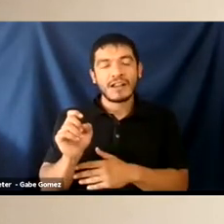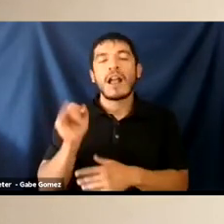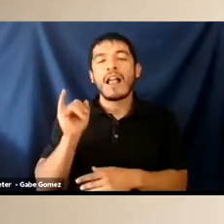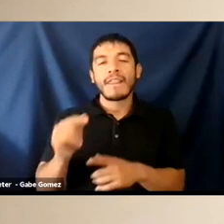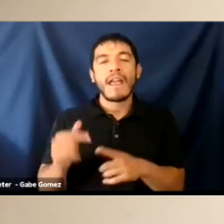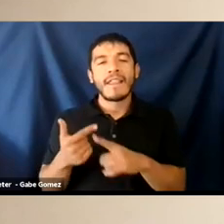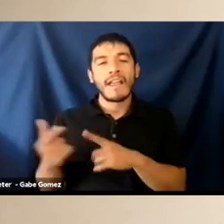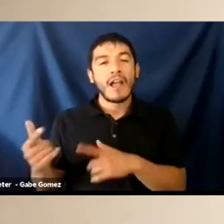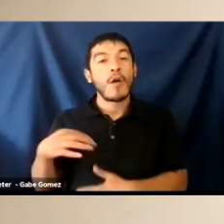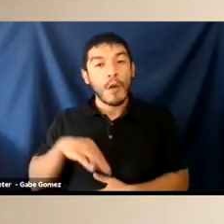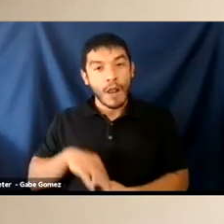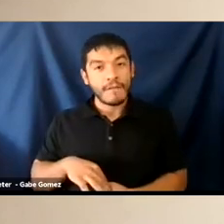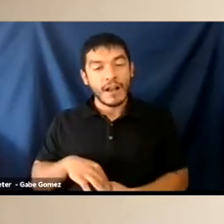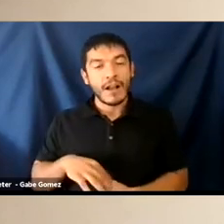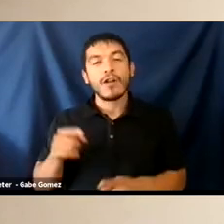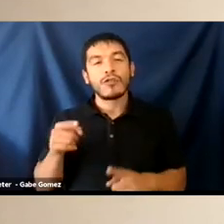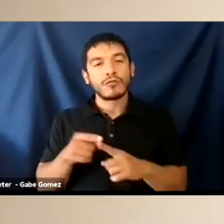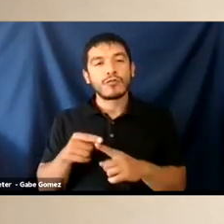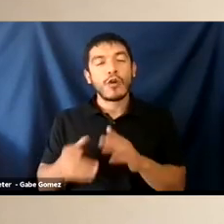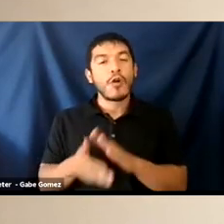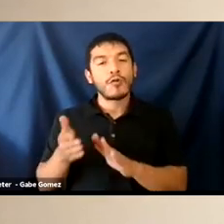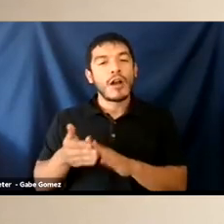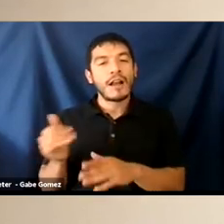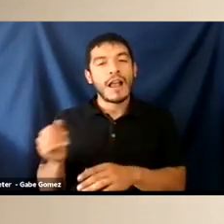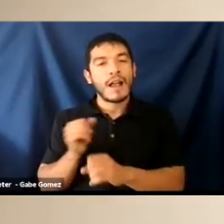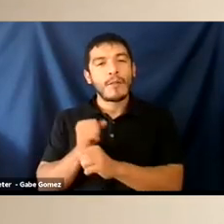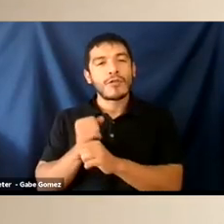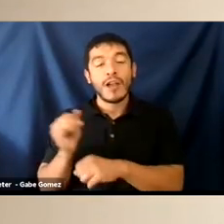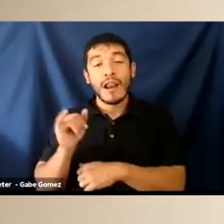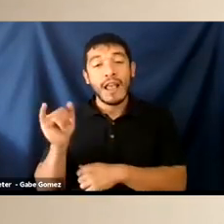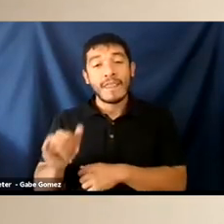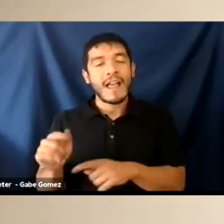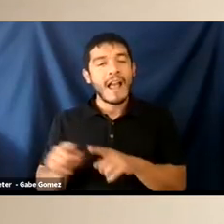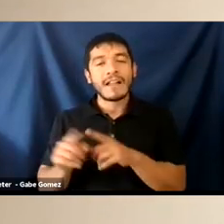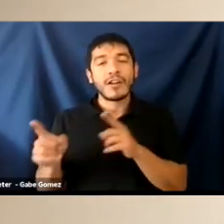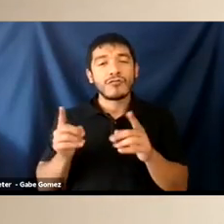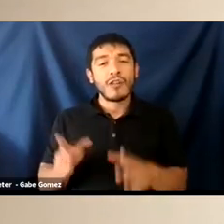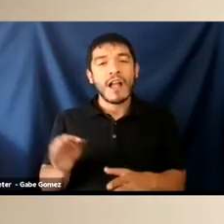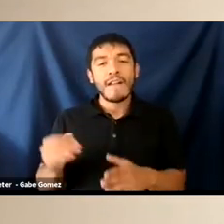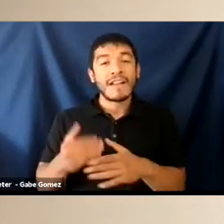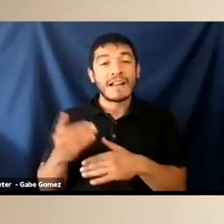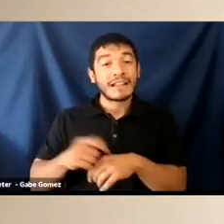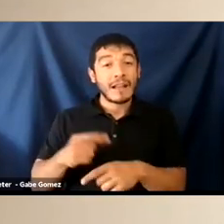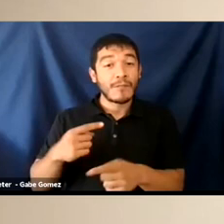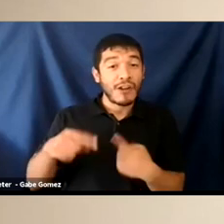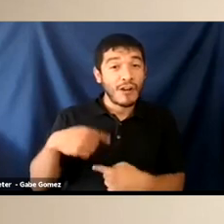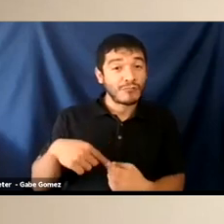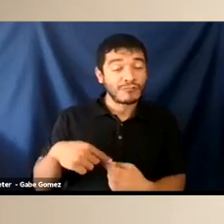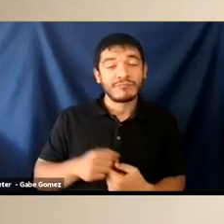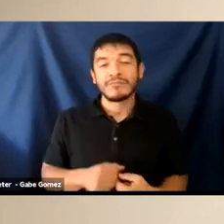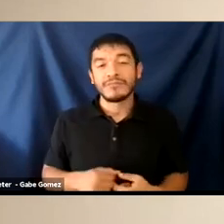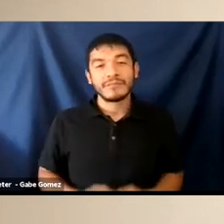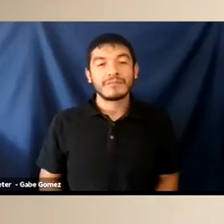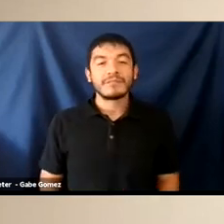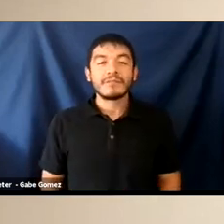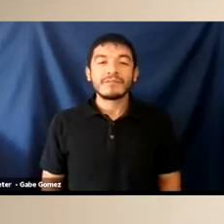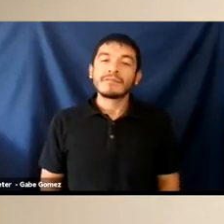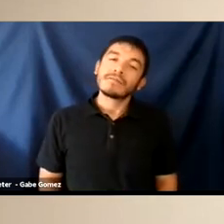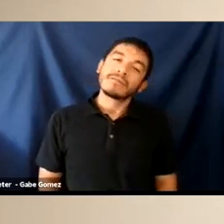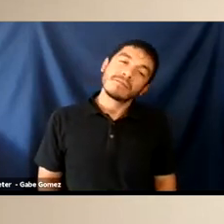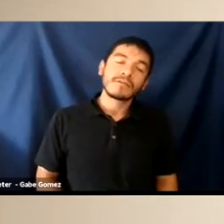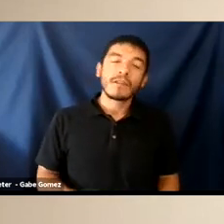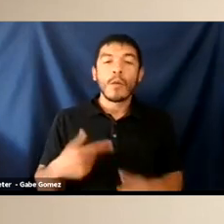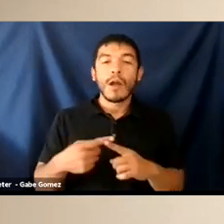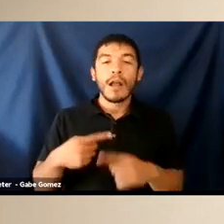are then qualified to run a commercial like that as the director the next time round. And when